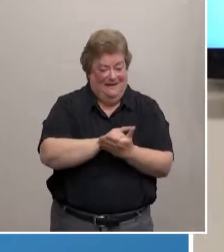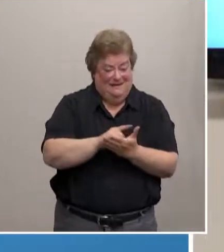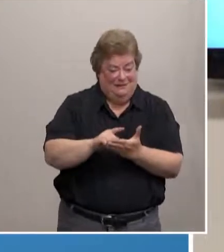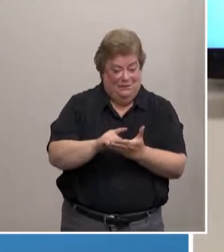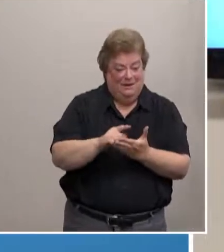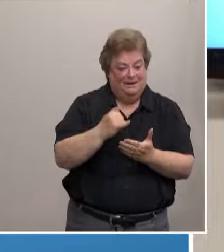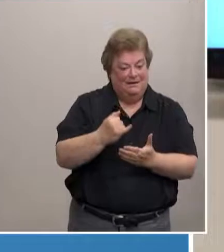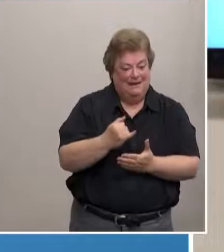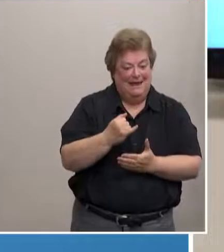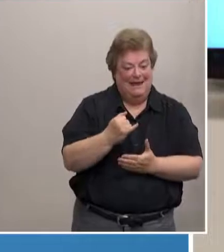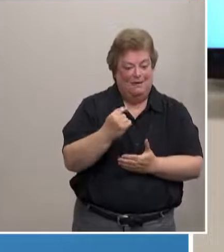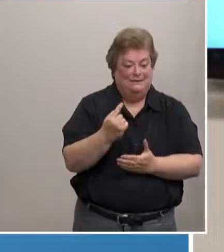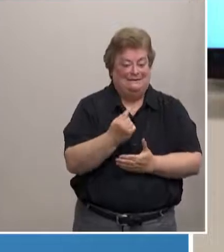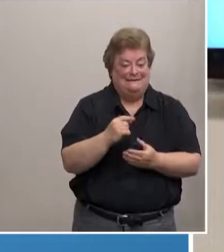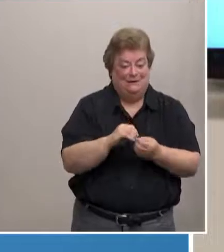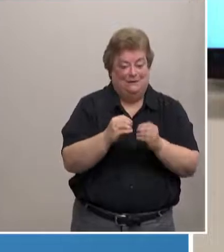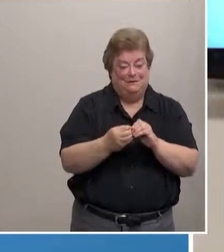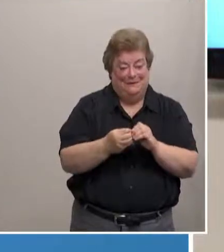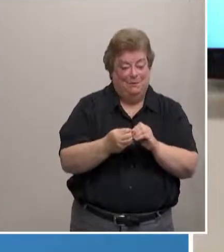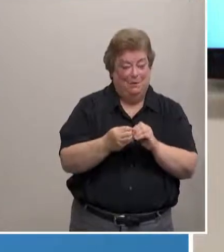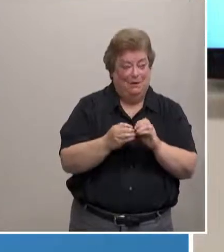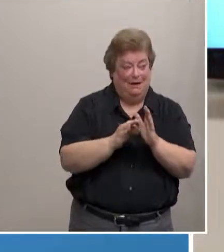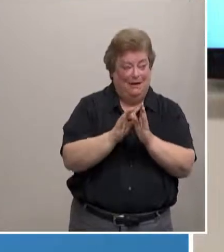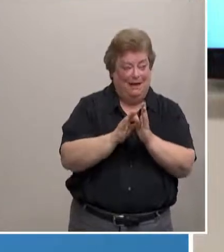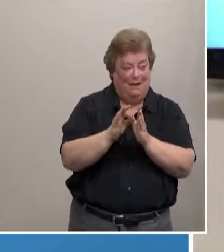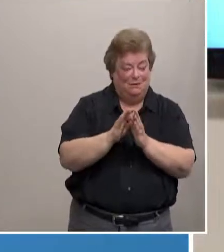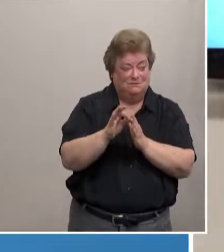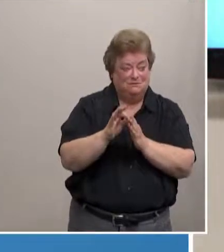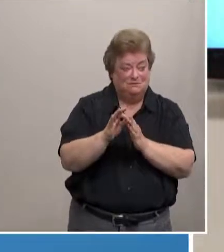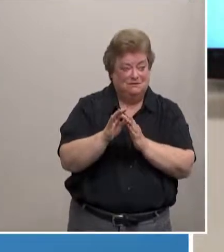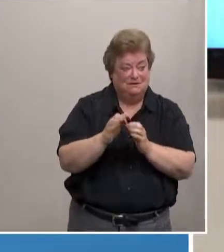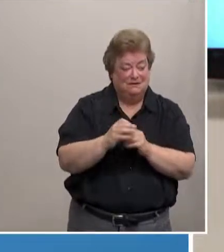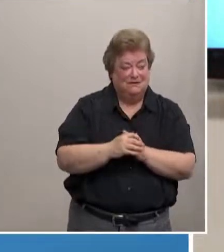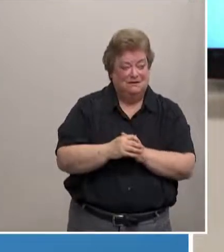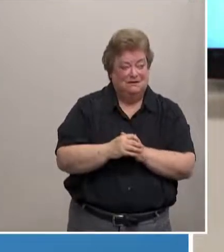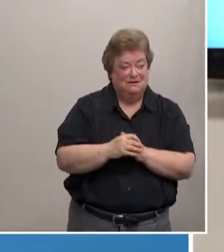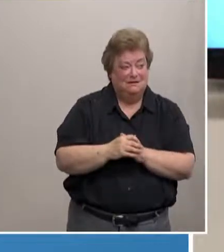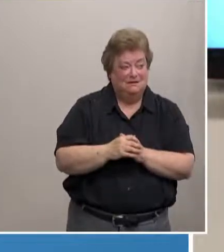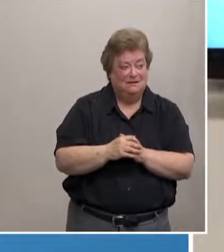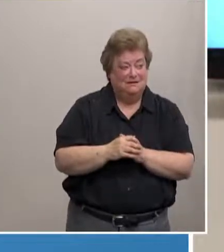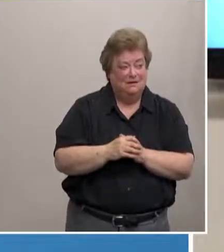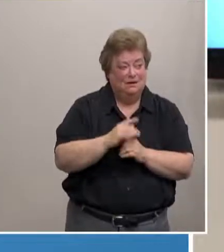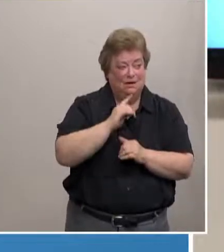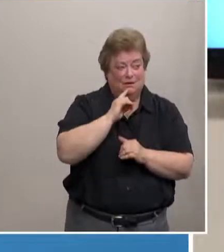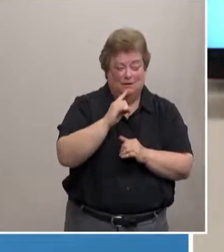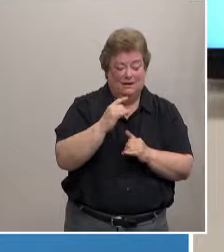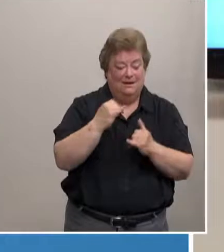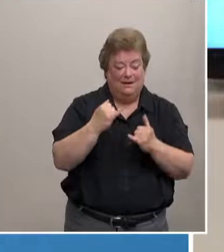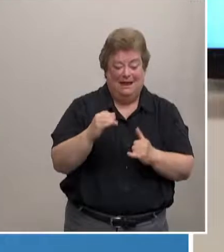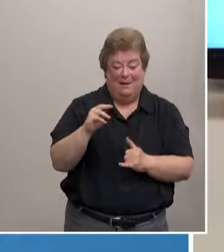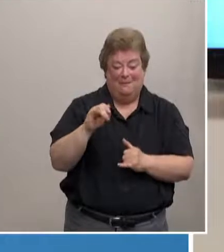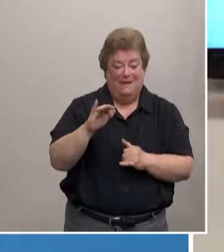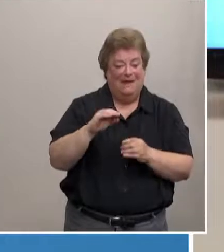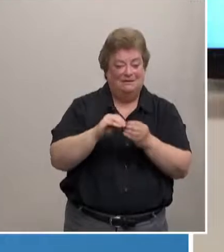that solely to those vaccination rates? I mean, case rates have really, fallen off a cliff in